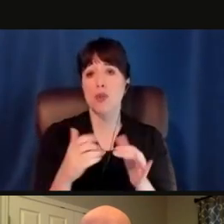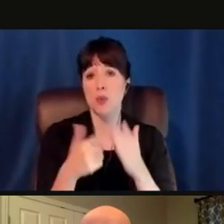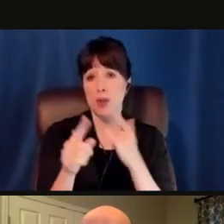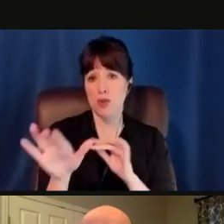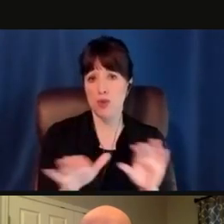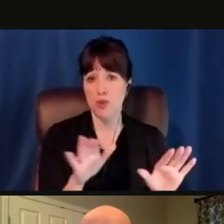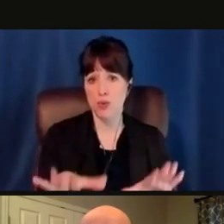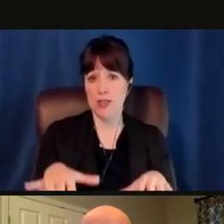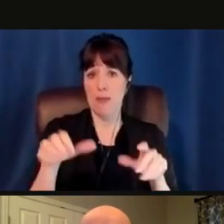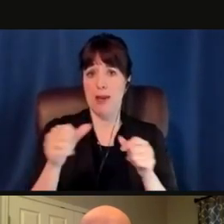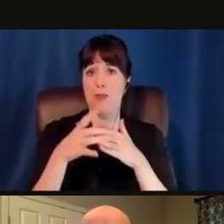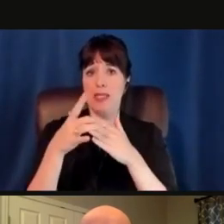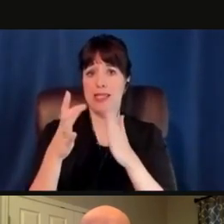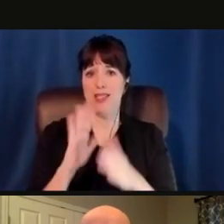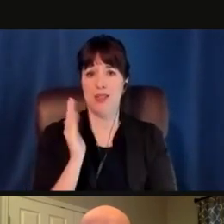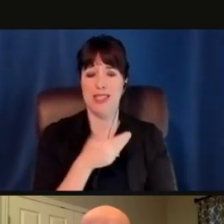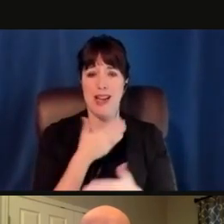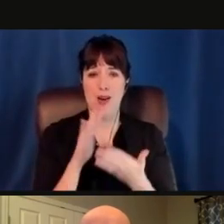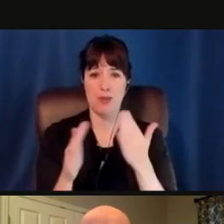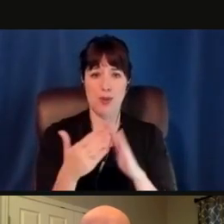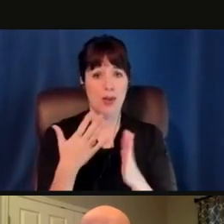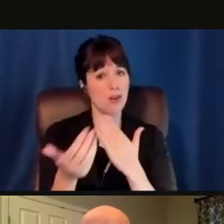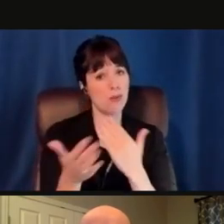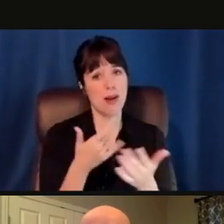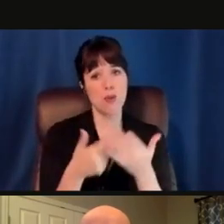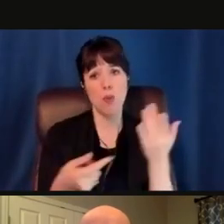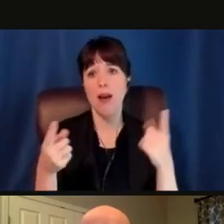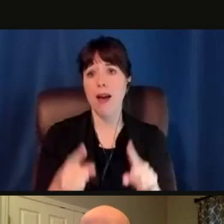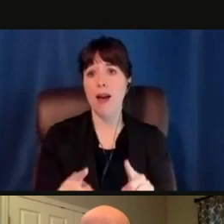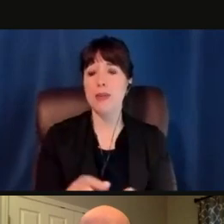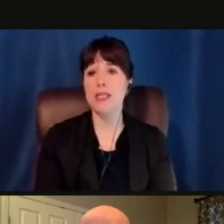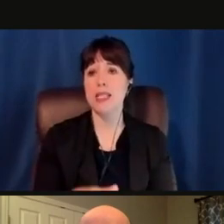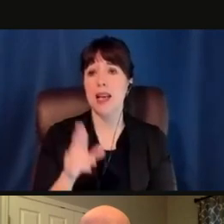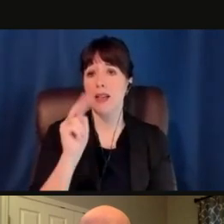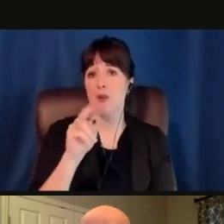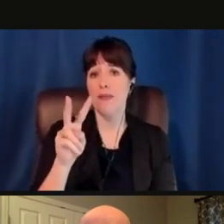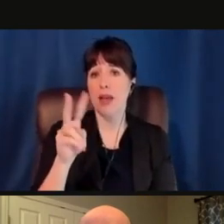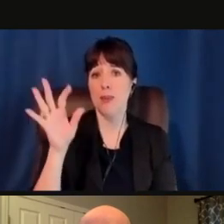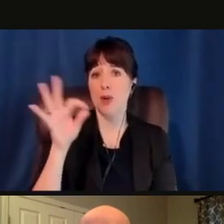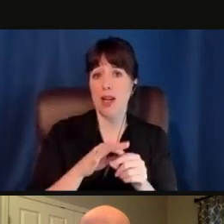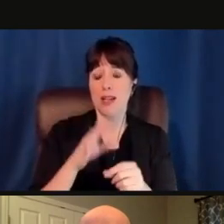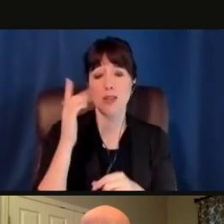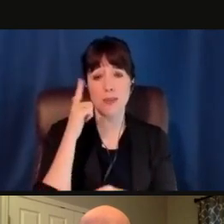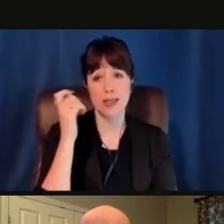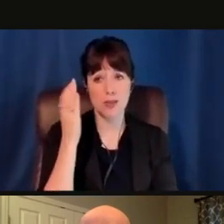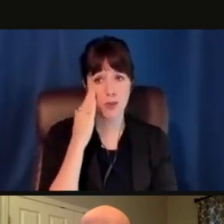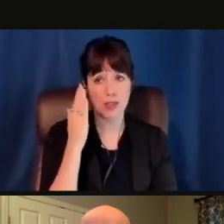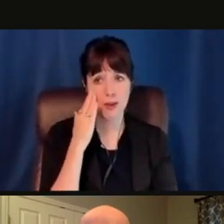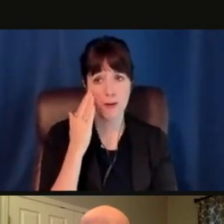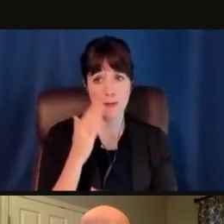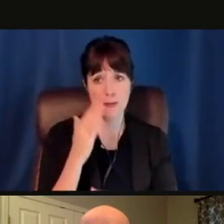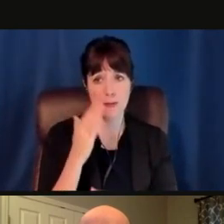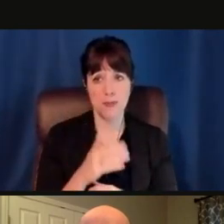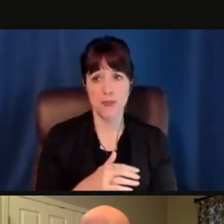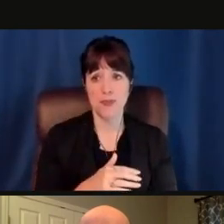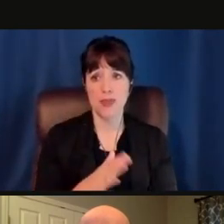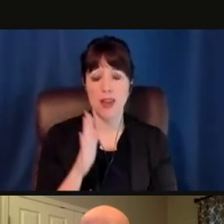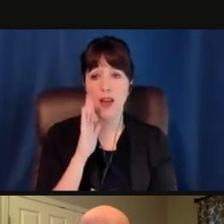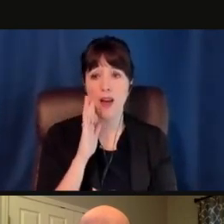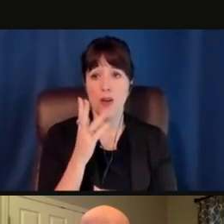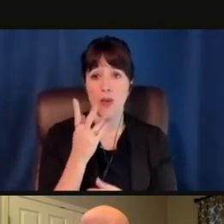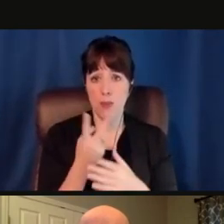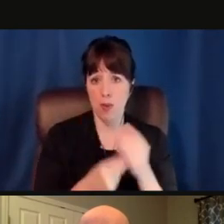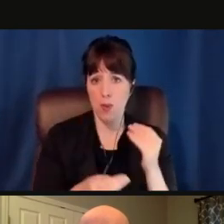as leaders in our community. And no matter what happens in the November election, because we know that there are both